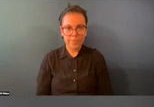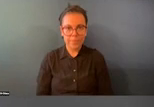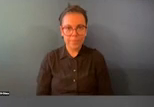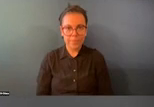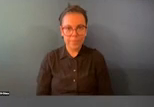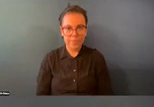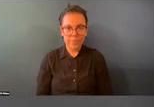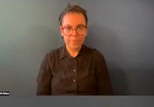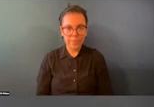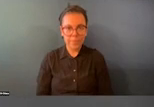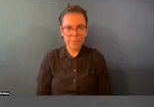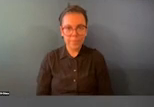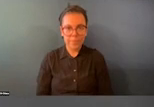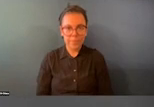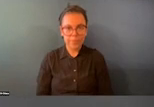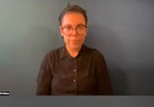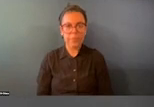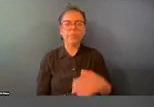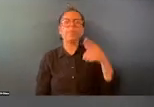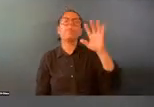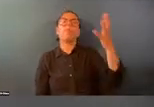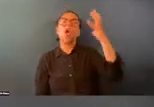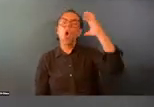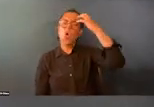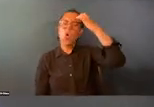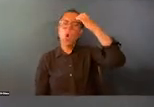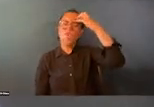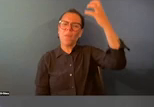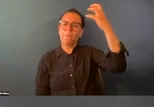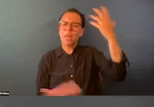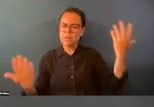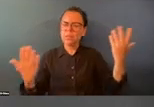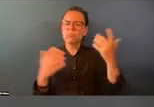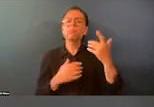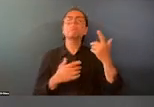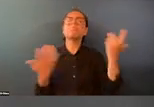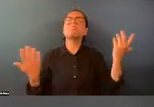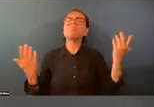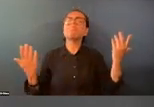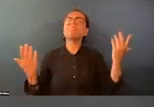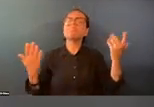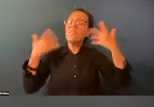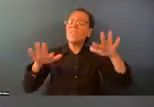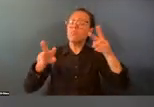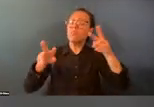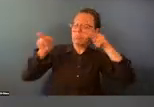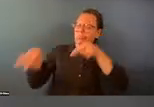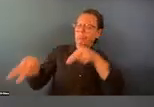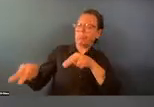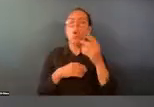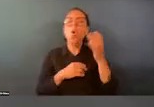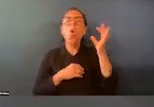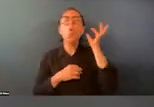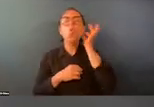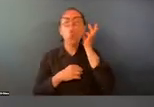And government of Tajikistan is raising problem of disabled people and specifically women to have them